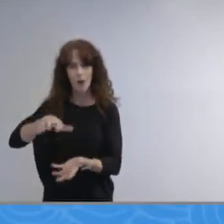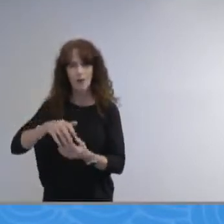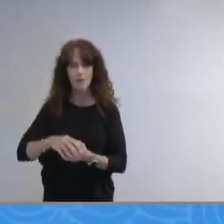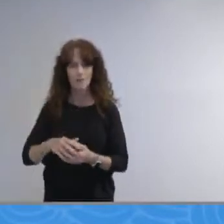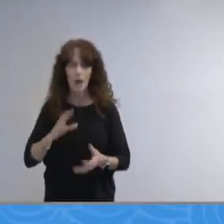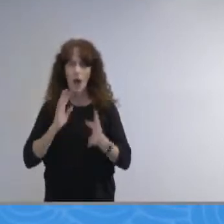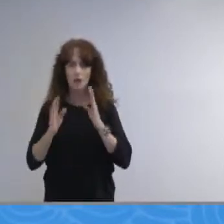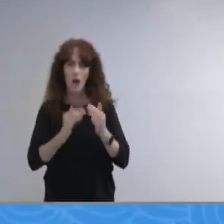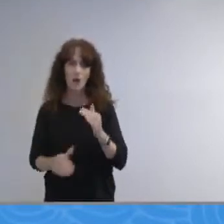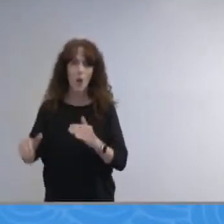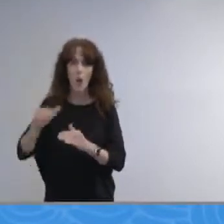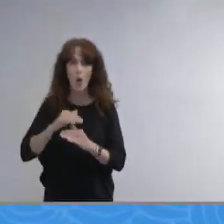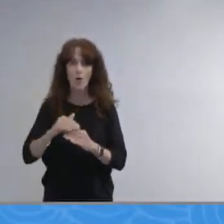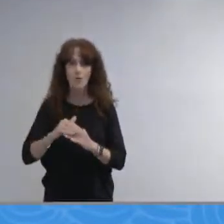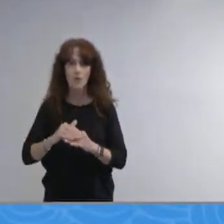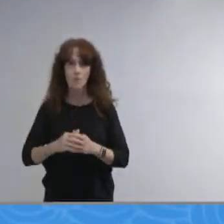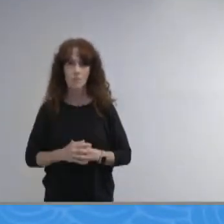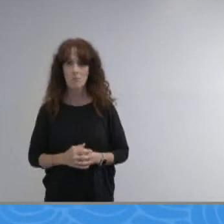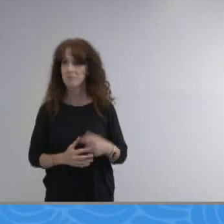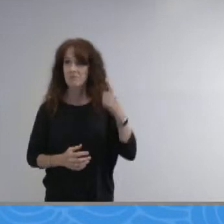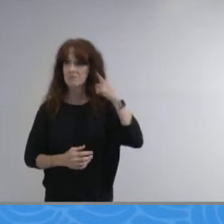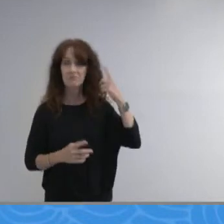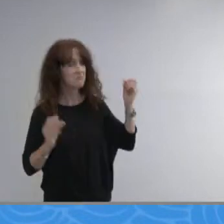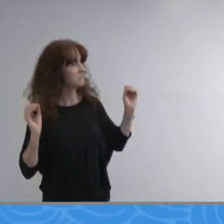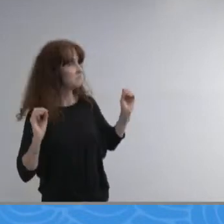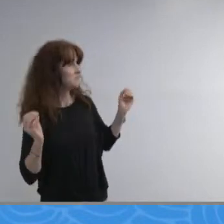over her as much as possible. I can hear her.